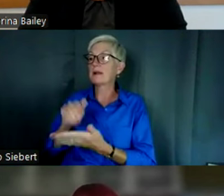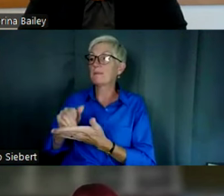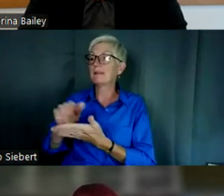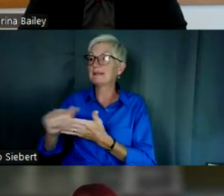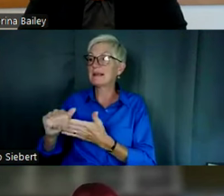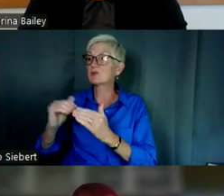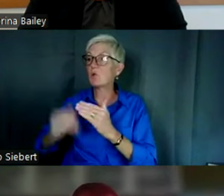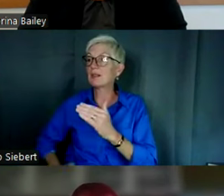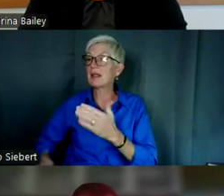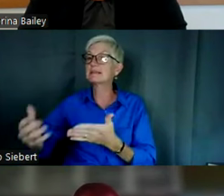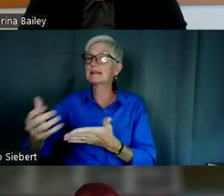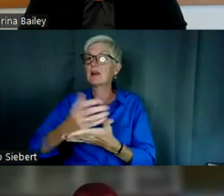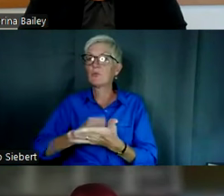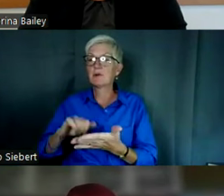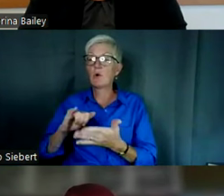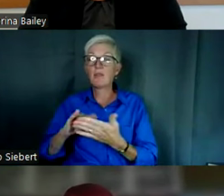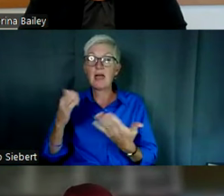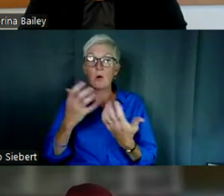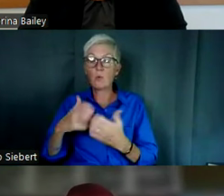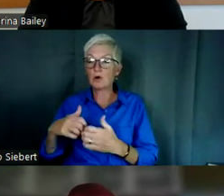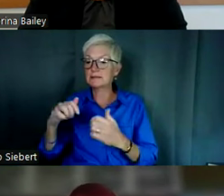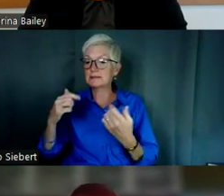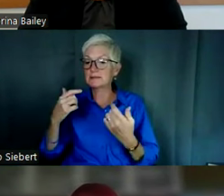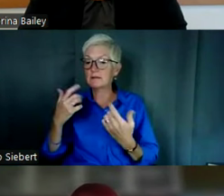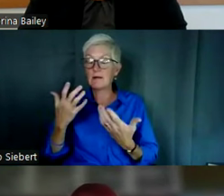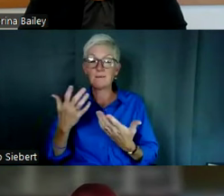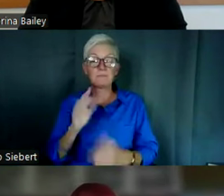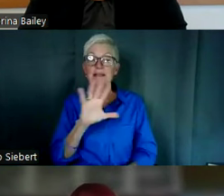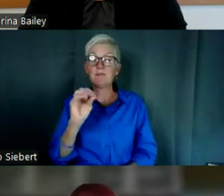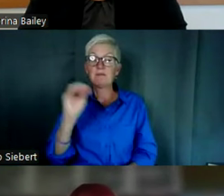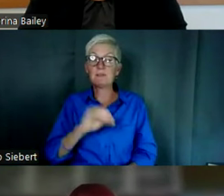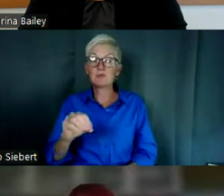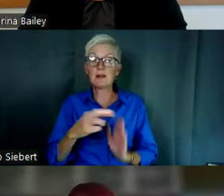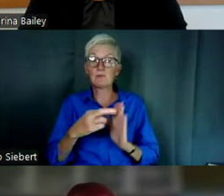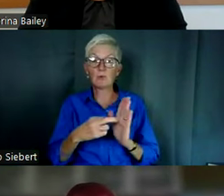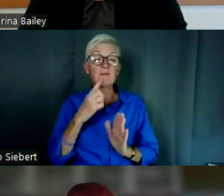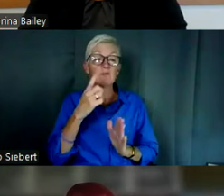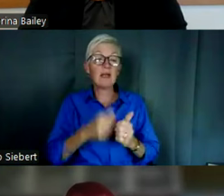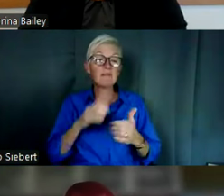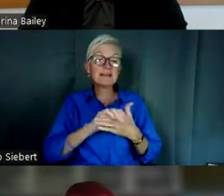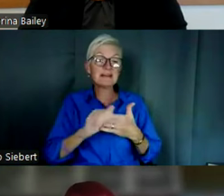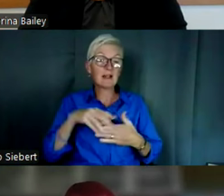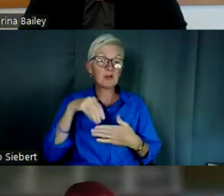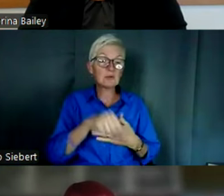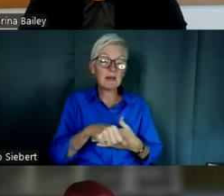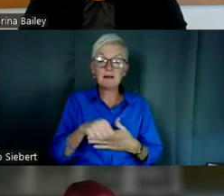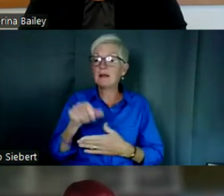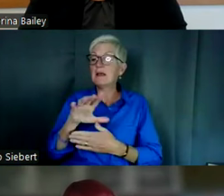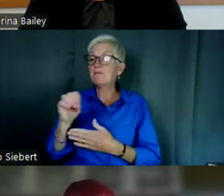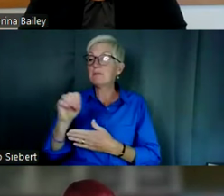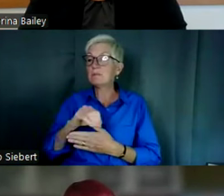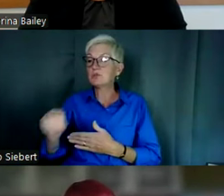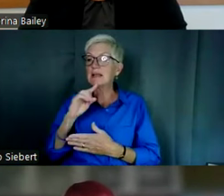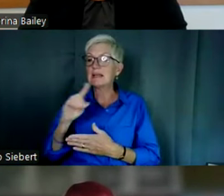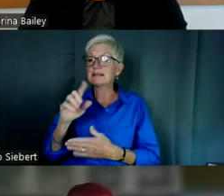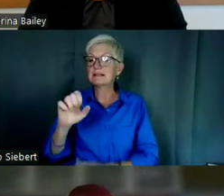revenues. This works by basically a 50% rule. For every dollar you spend, 50% of that you can take as a tax